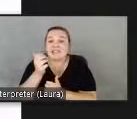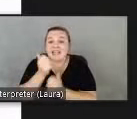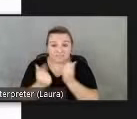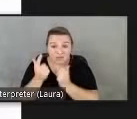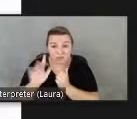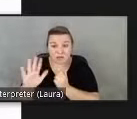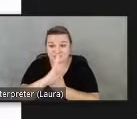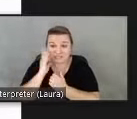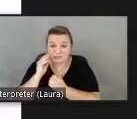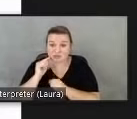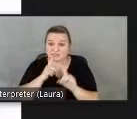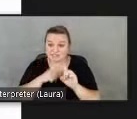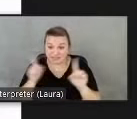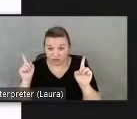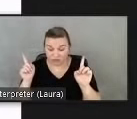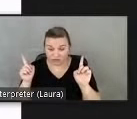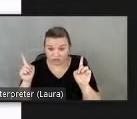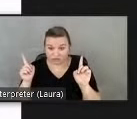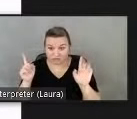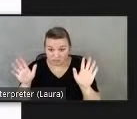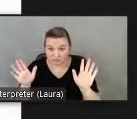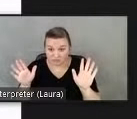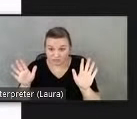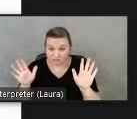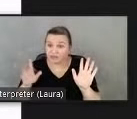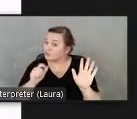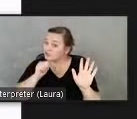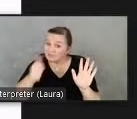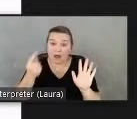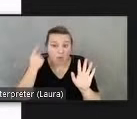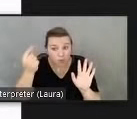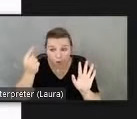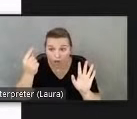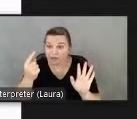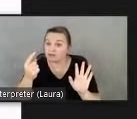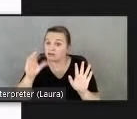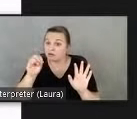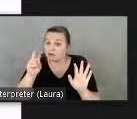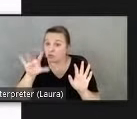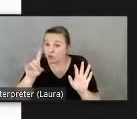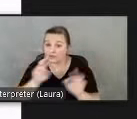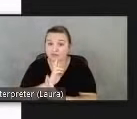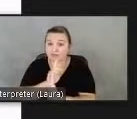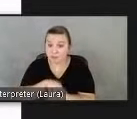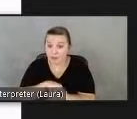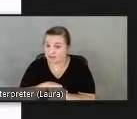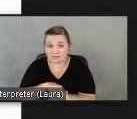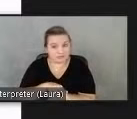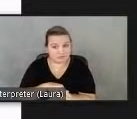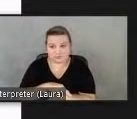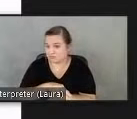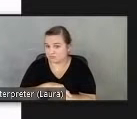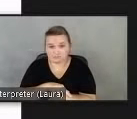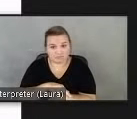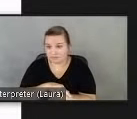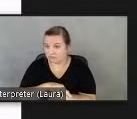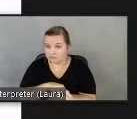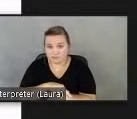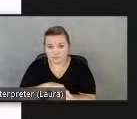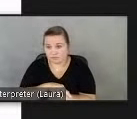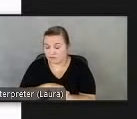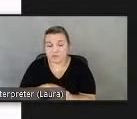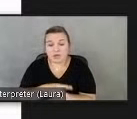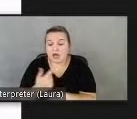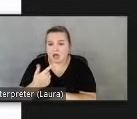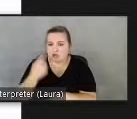on this. And truly, there is not one COVID response. There's not one COVID response. I mean, I